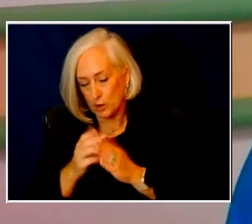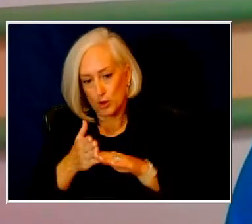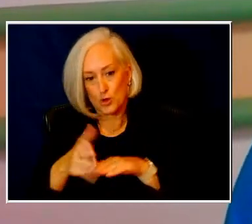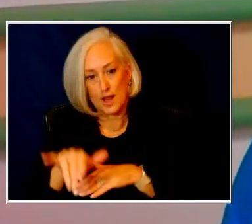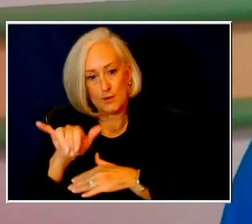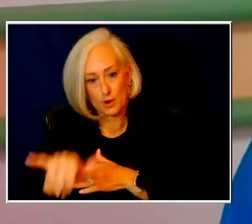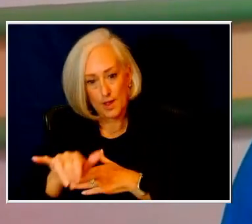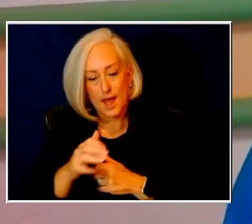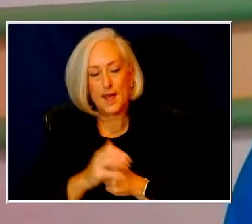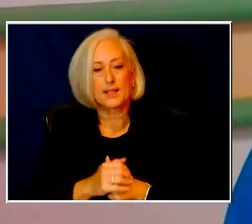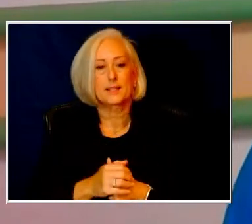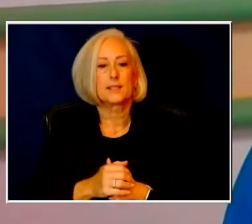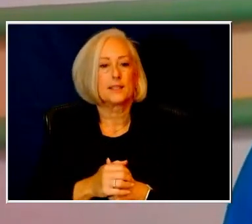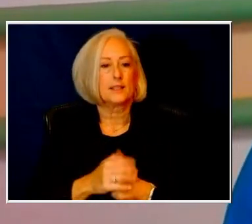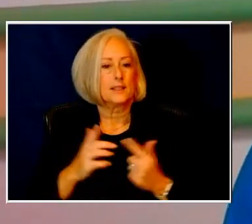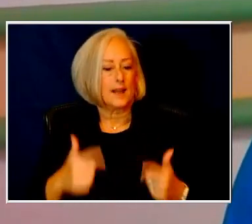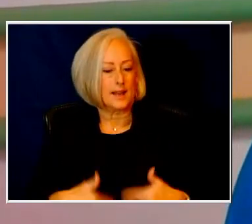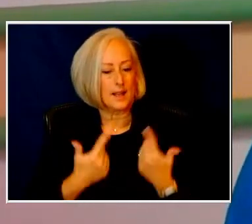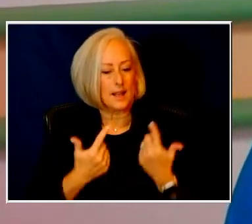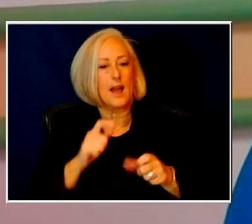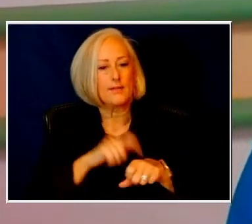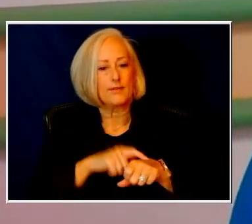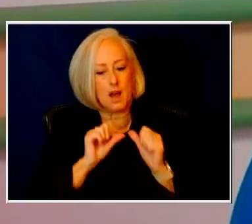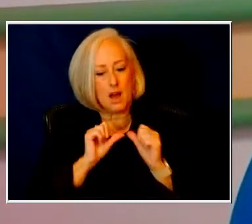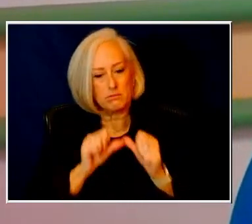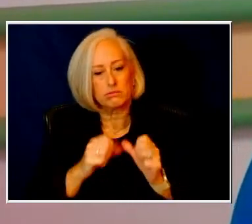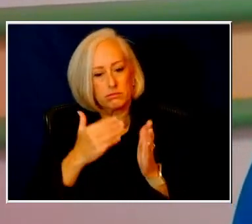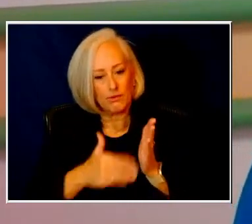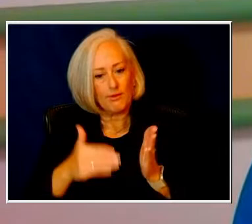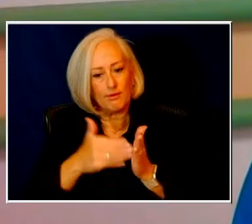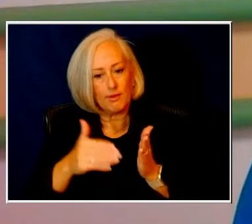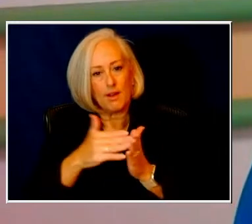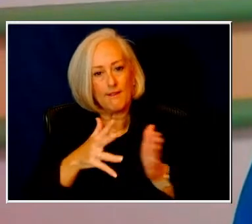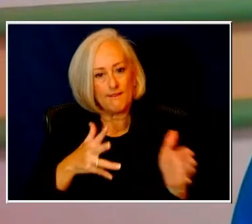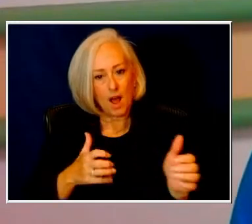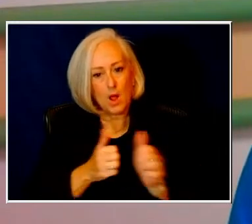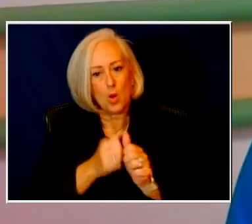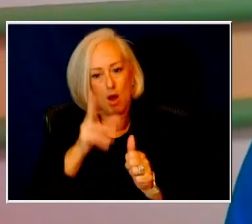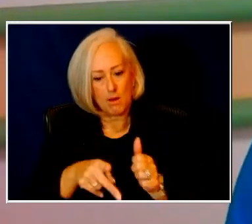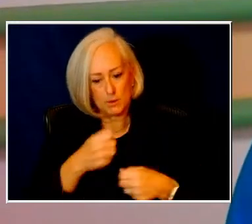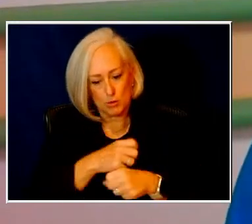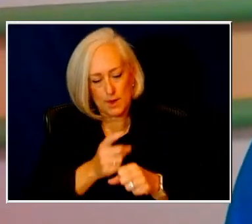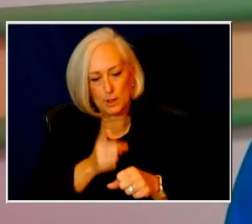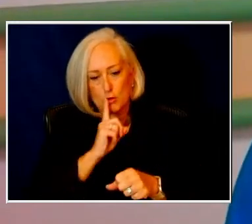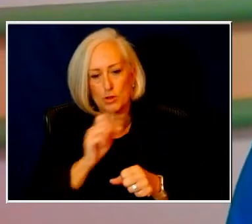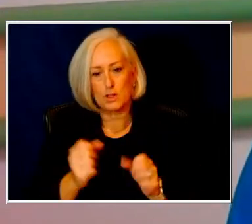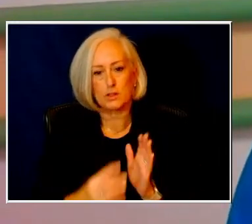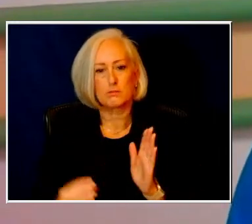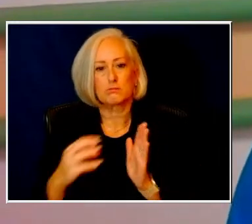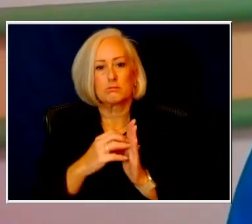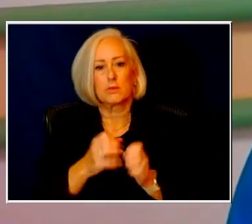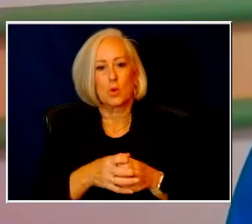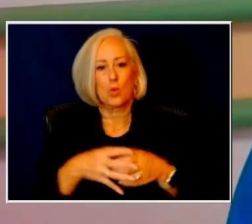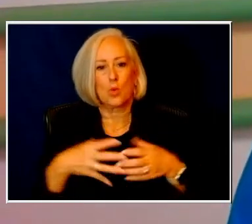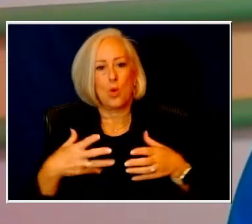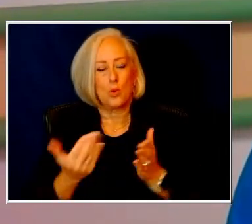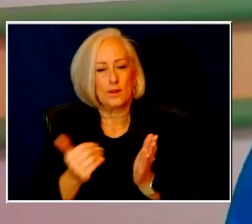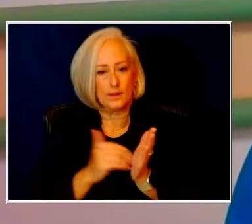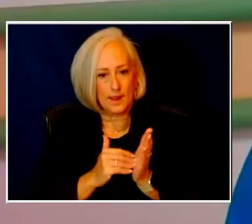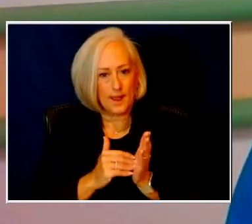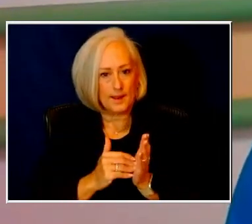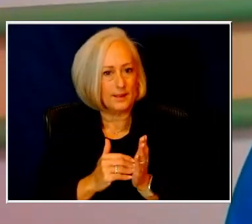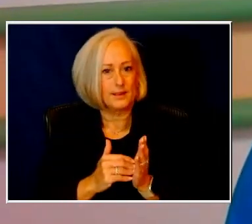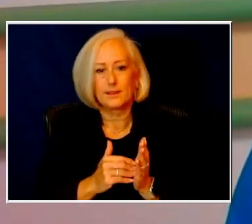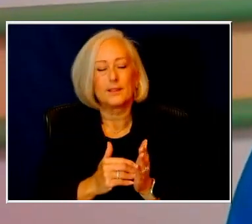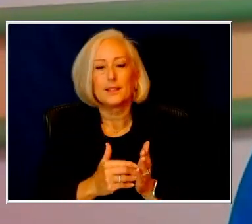that, and a lifetime of following this up to make sure it doesn't come back, because we can't put her through what we